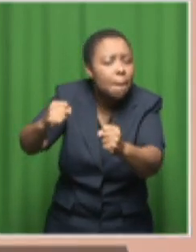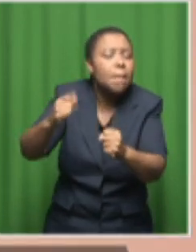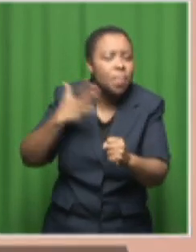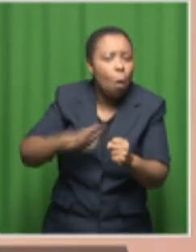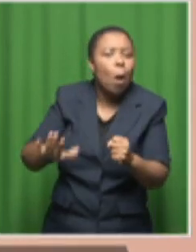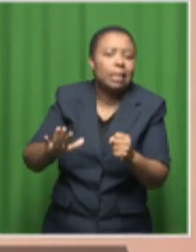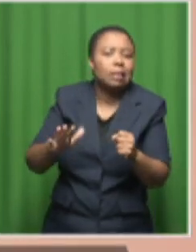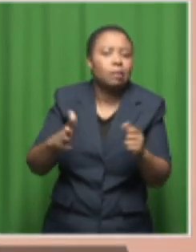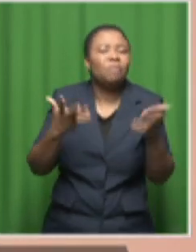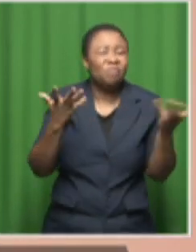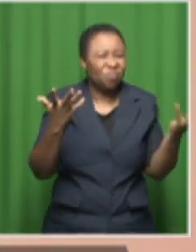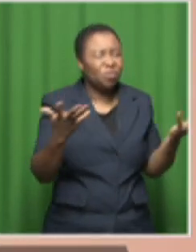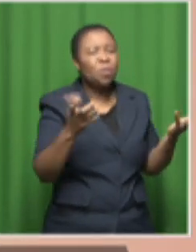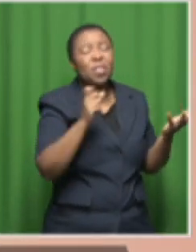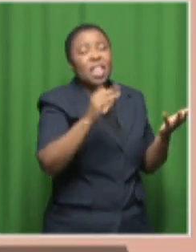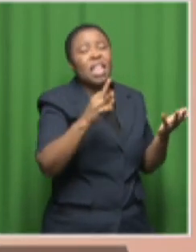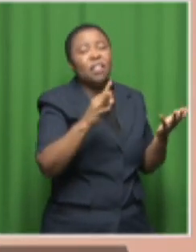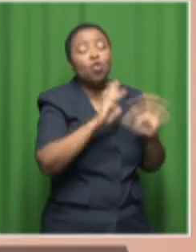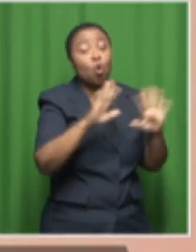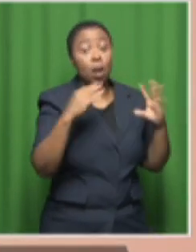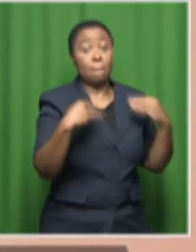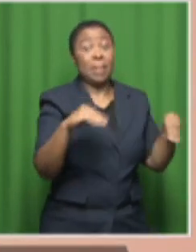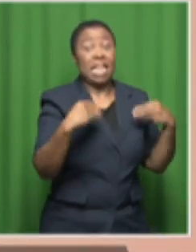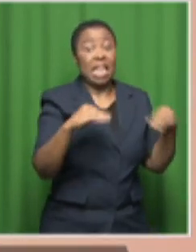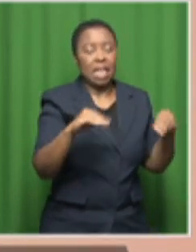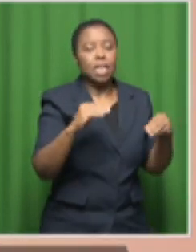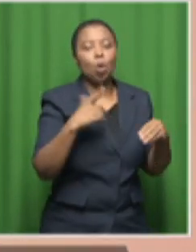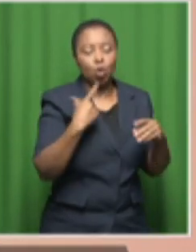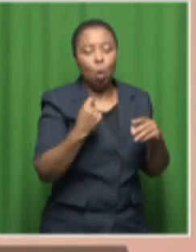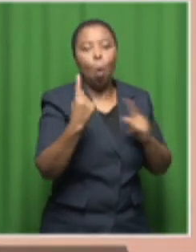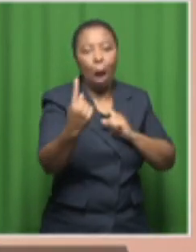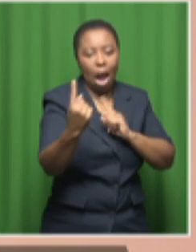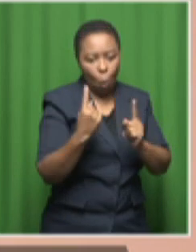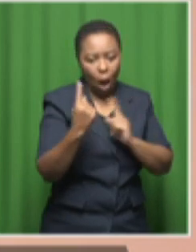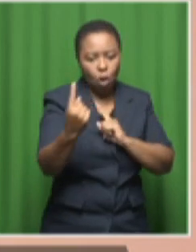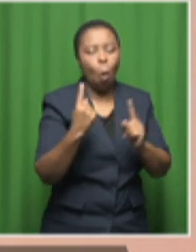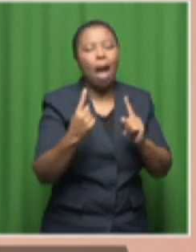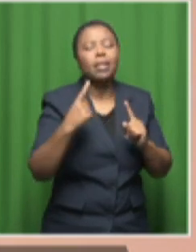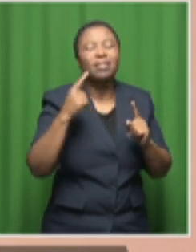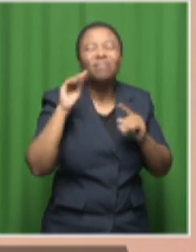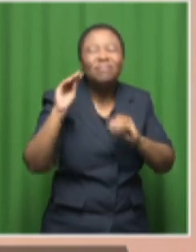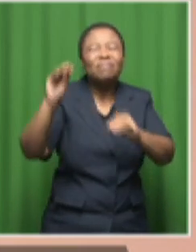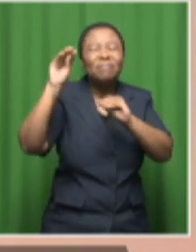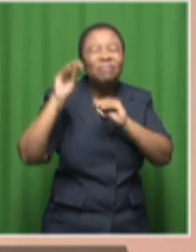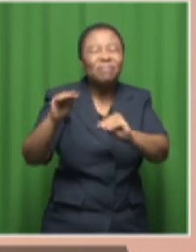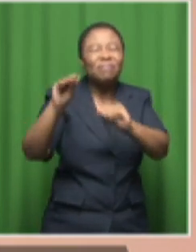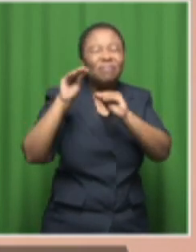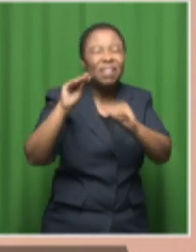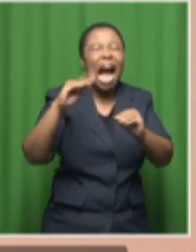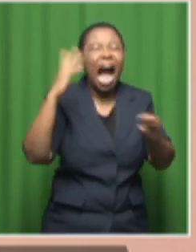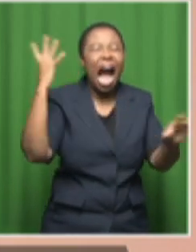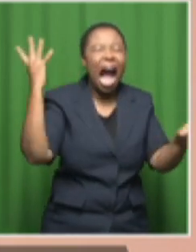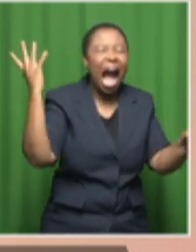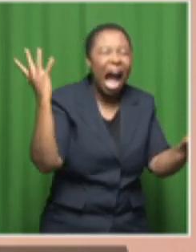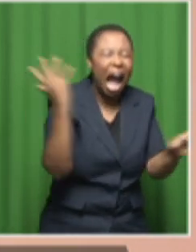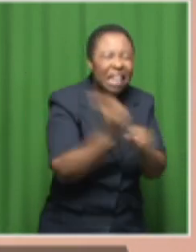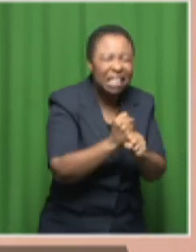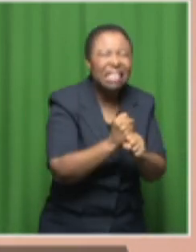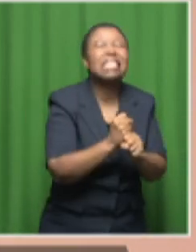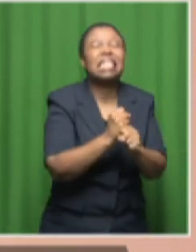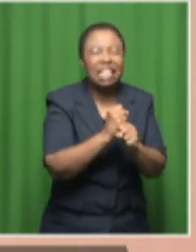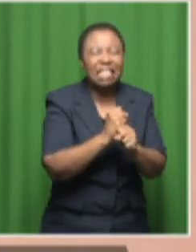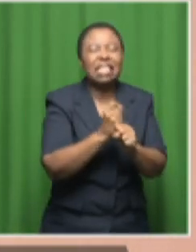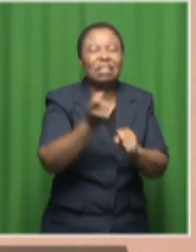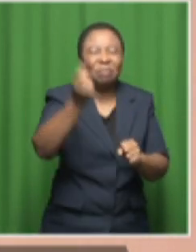a not so busy schedule, we do one-on-one, and we keep doing it over and over again until you get used to. Until they get it right,